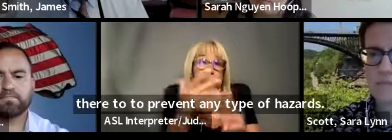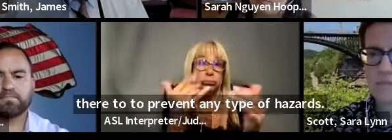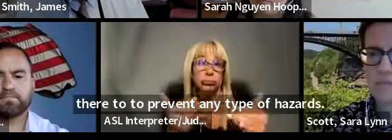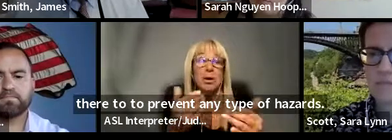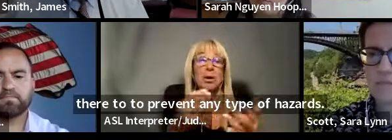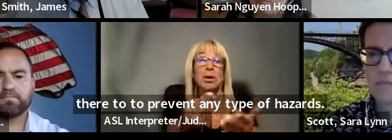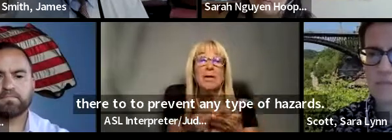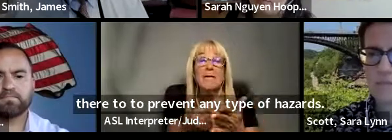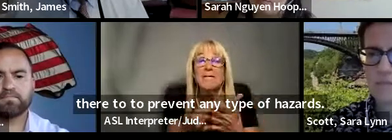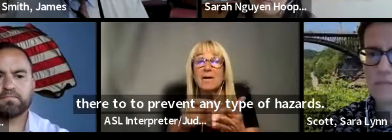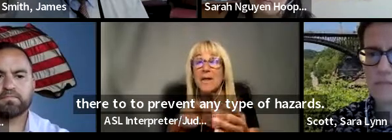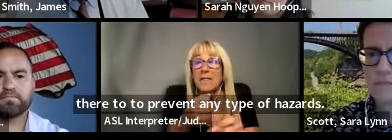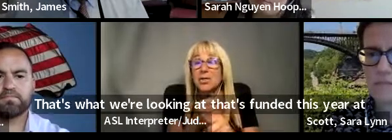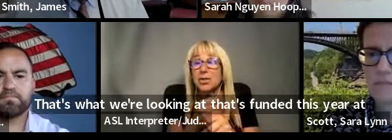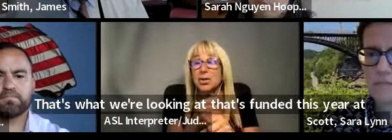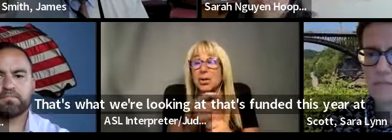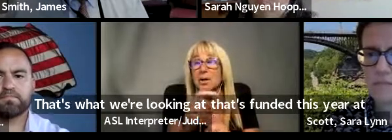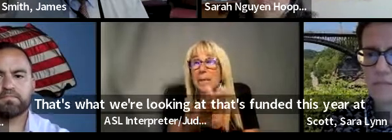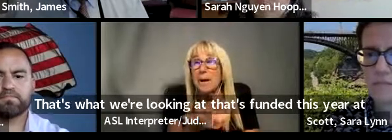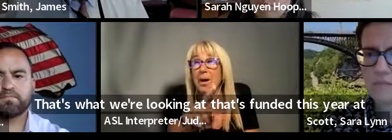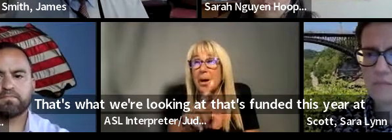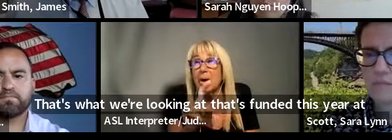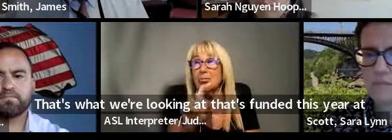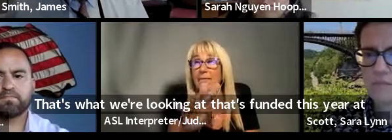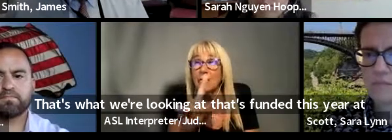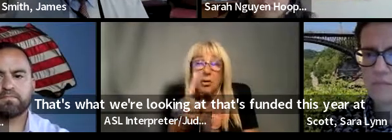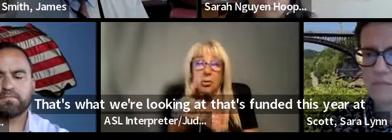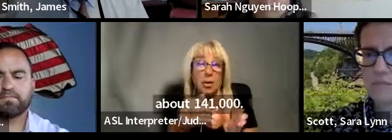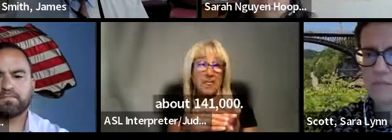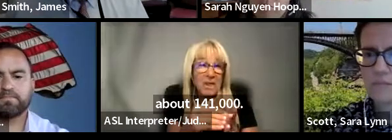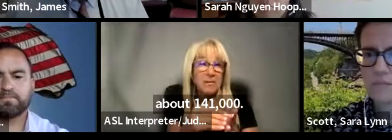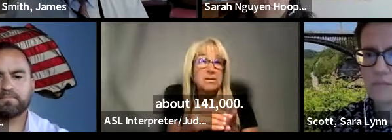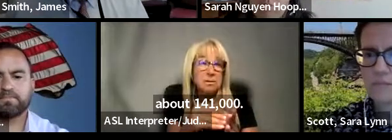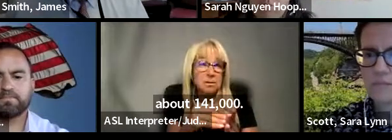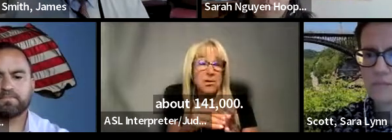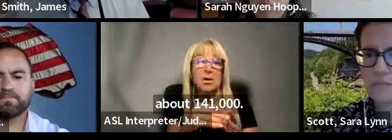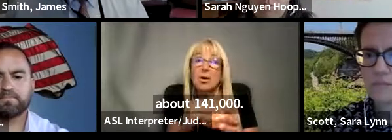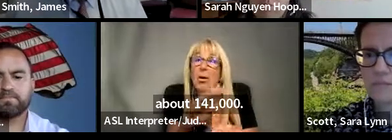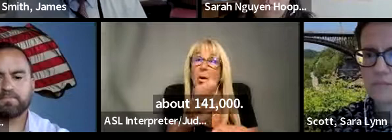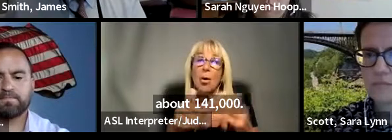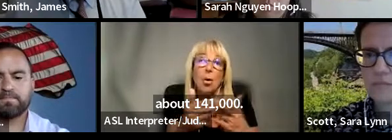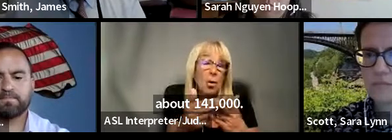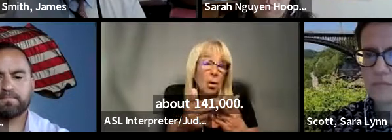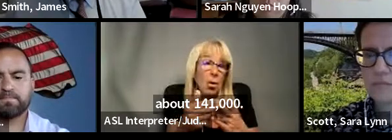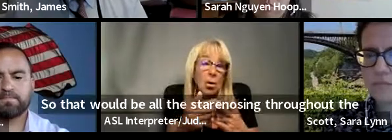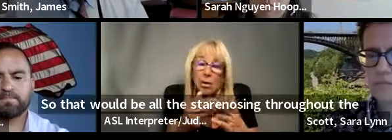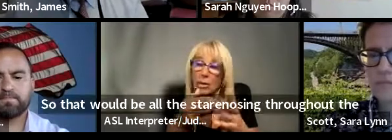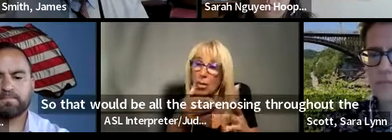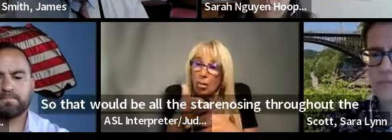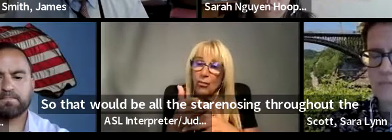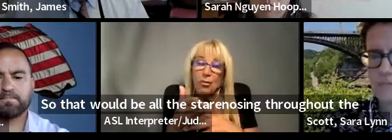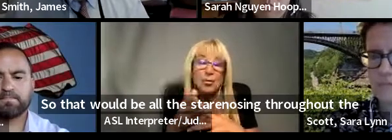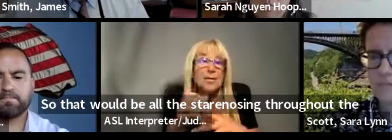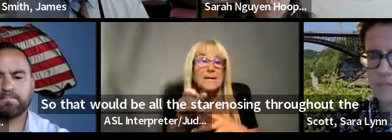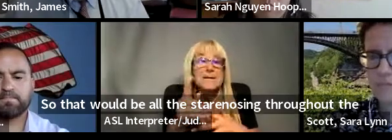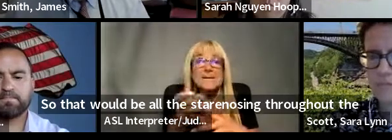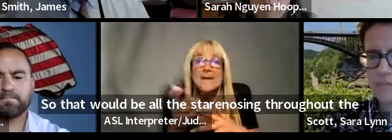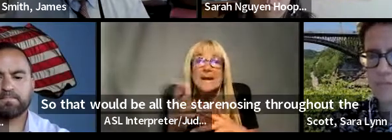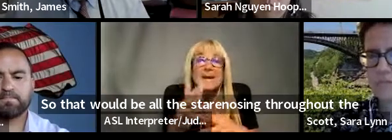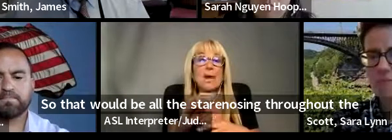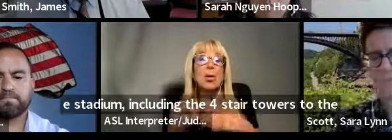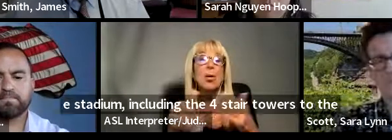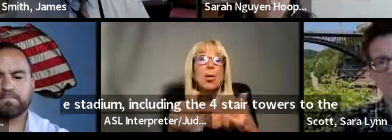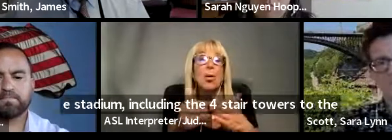year at about 141,000. So that would be all of the stair nosing throughout the stadium, including the 4 stair towers to the suite